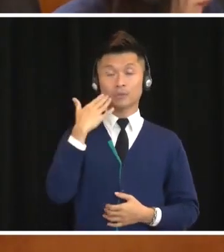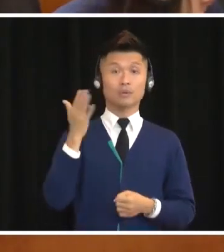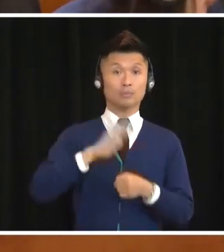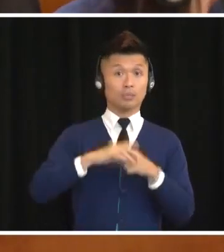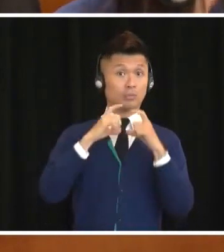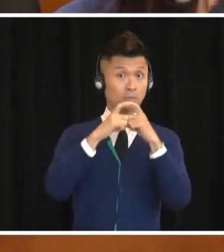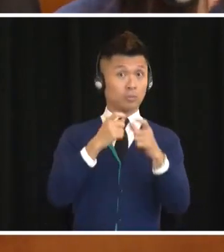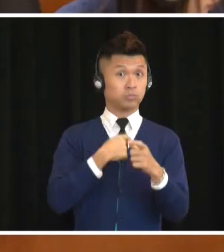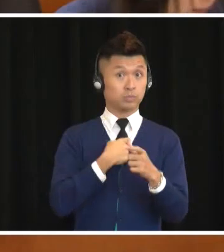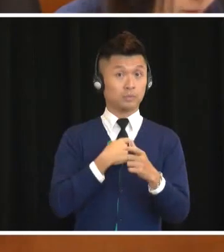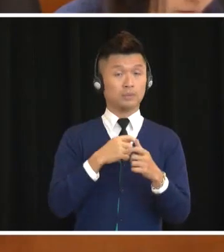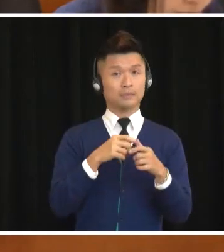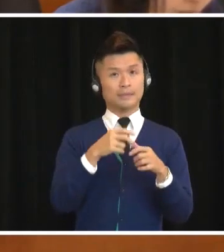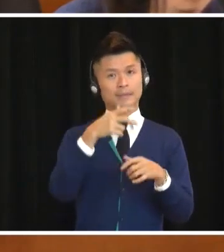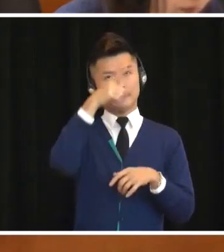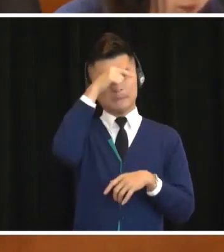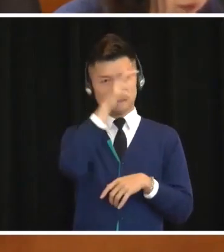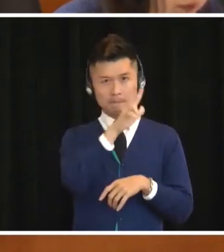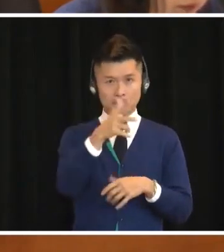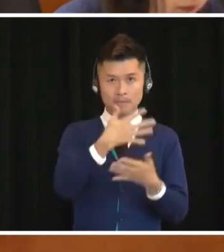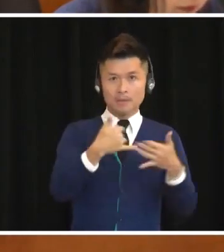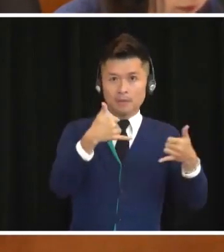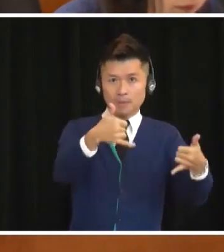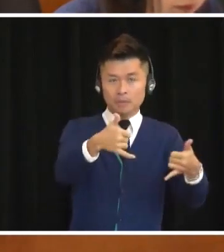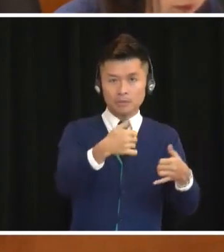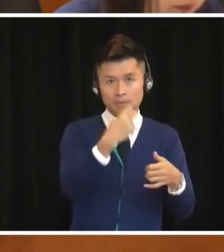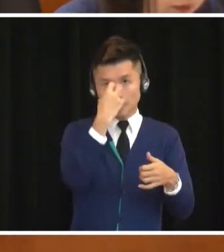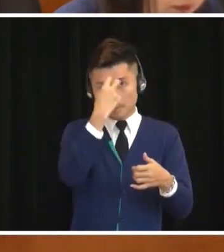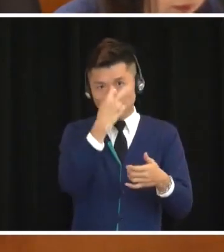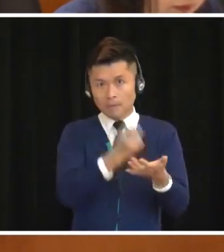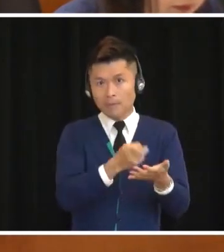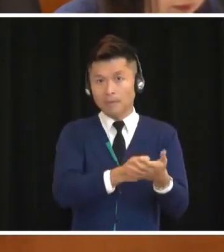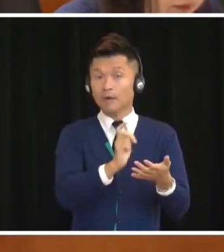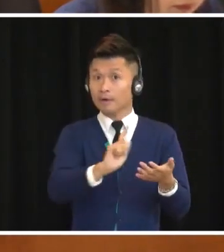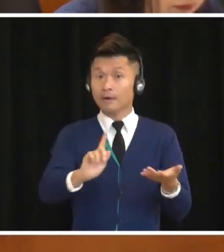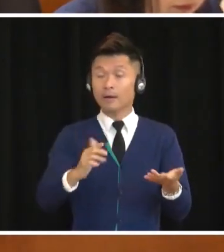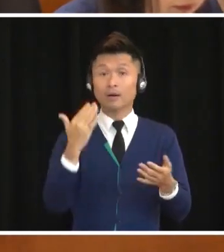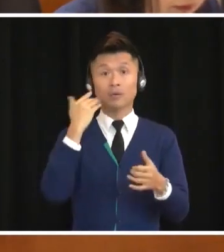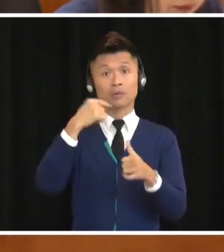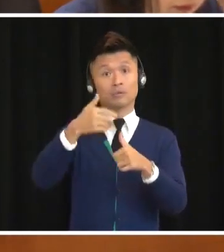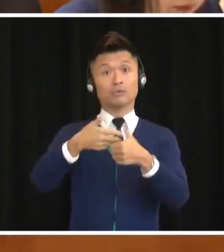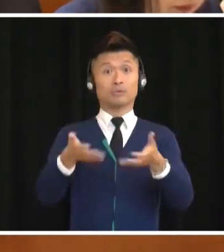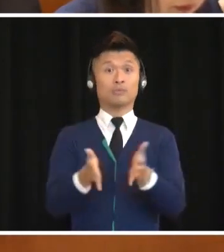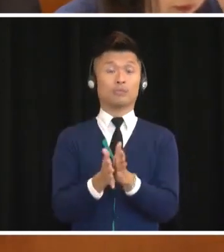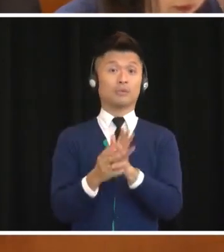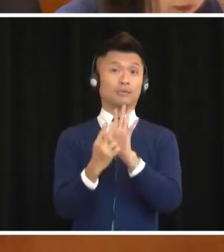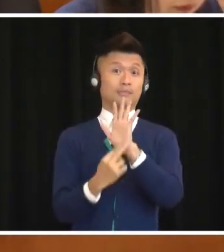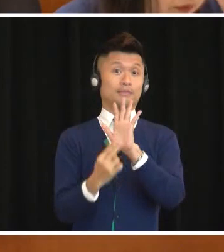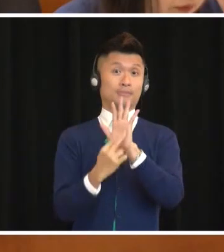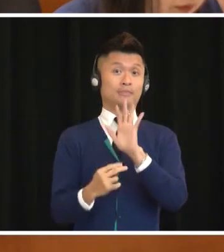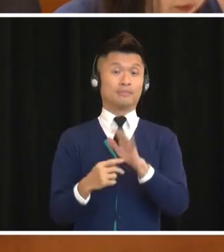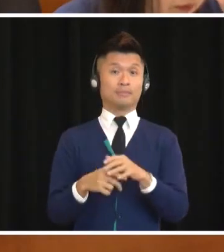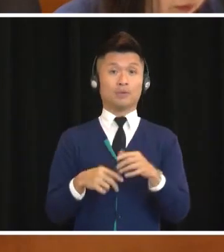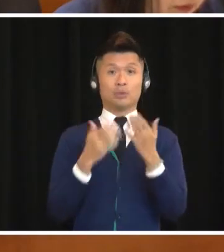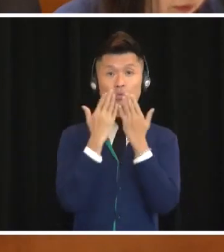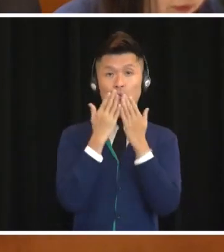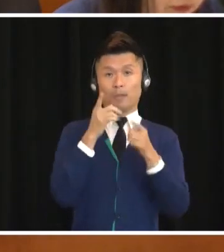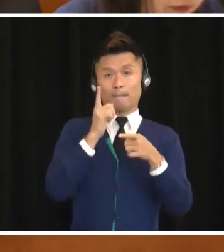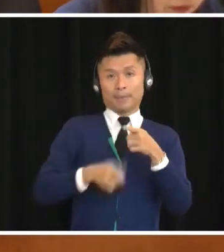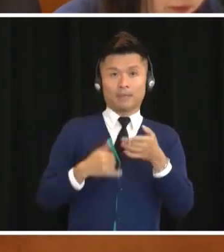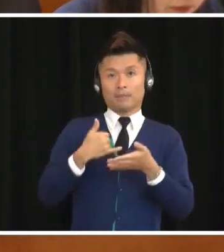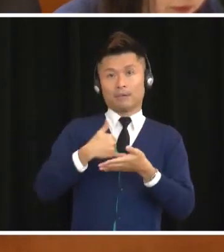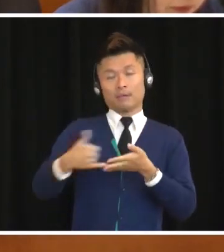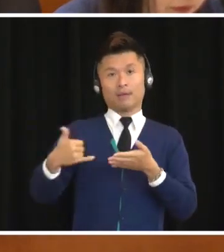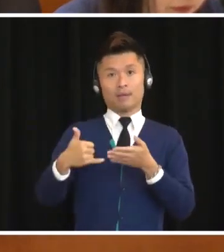and maybe NCC, National Communication Commission, can also provide information. The Ministry of Education, if